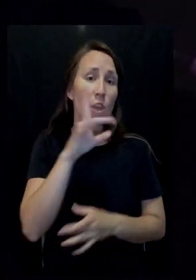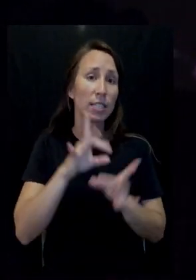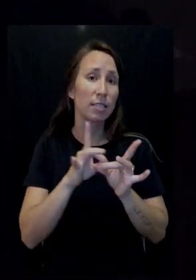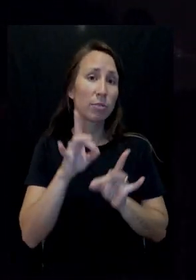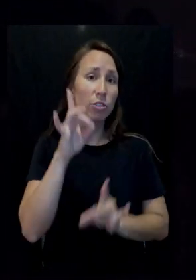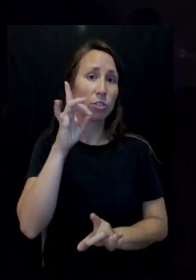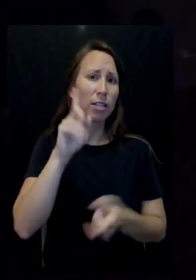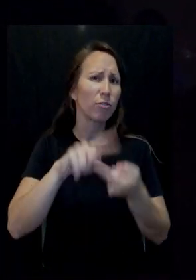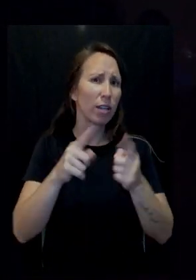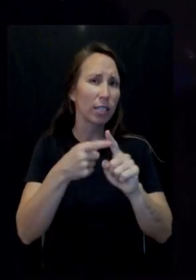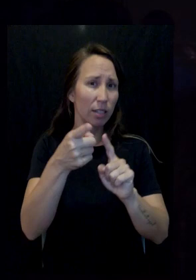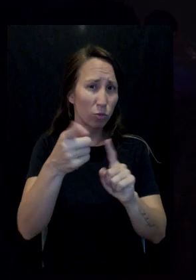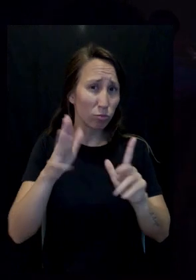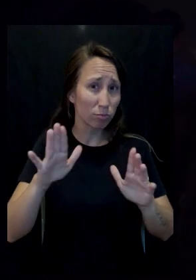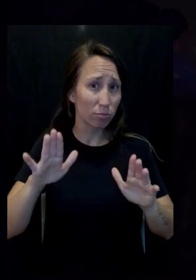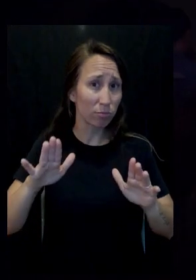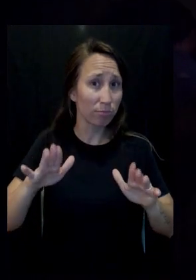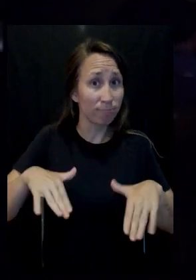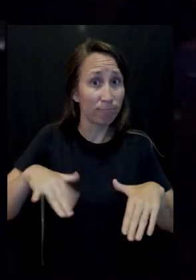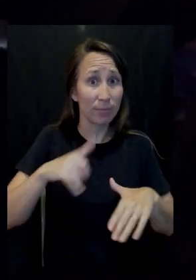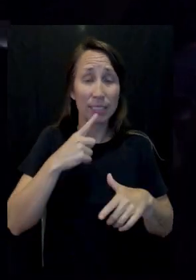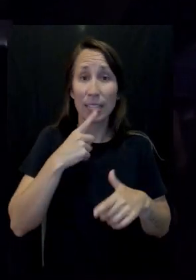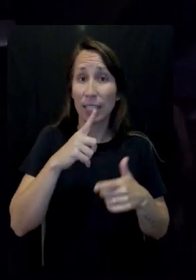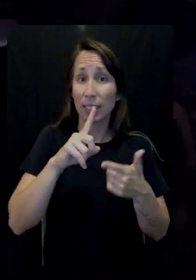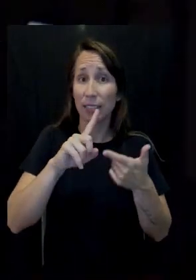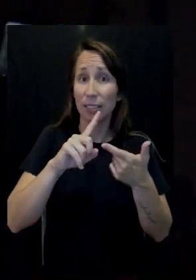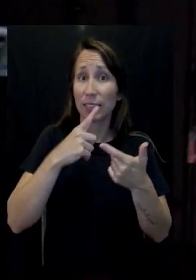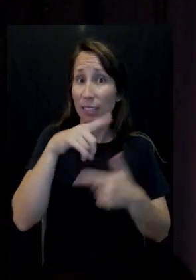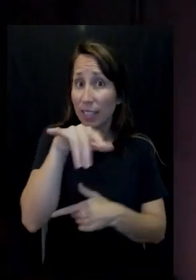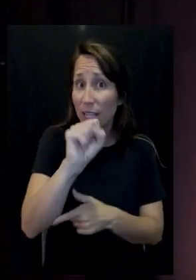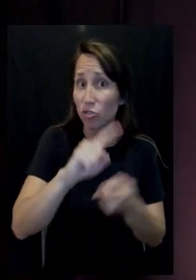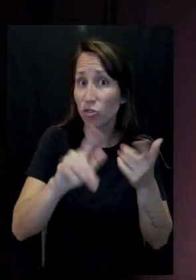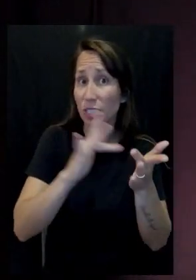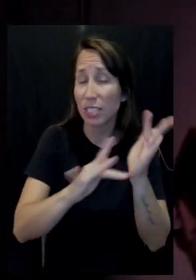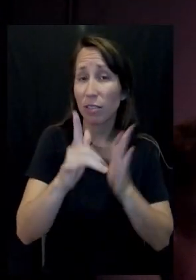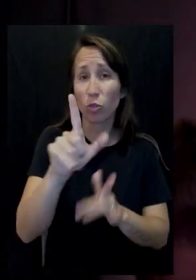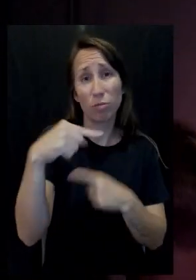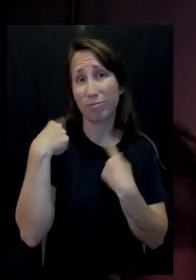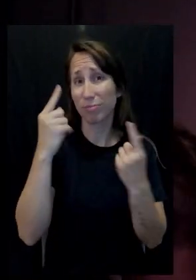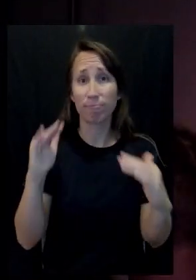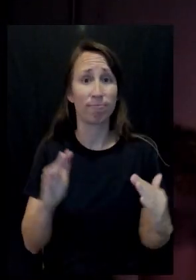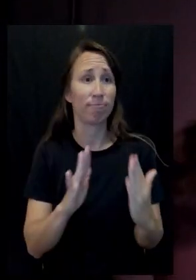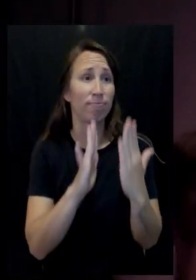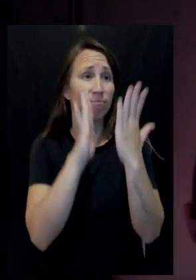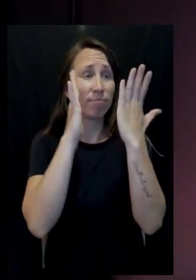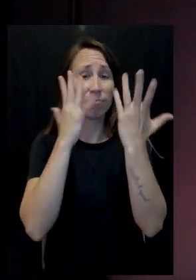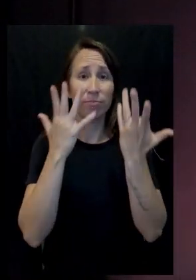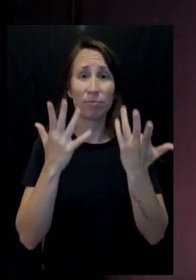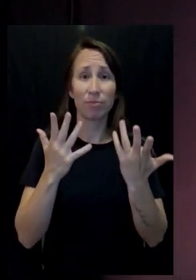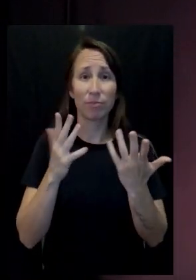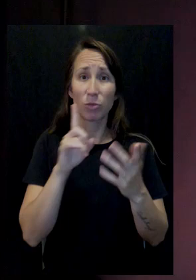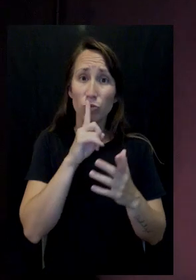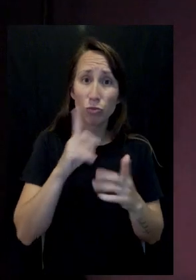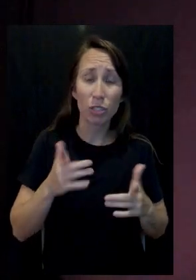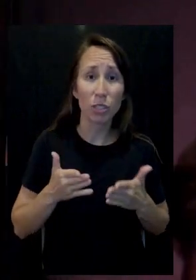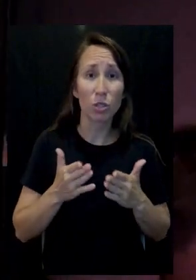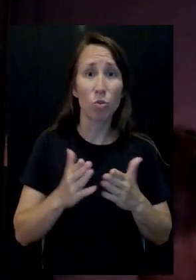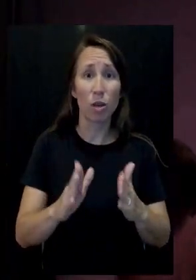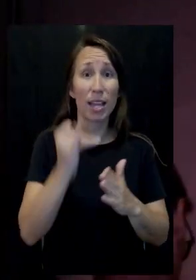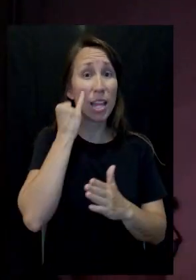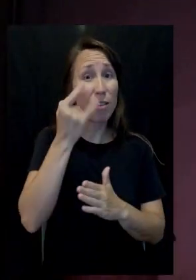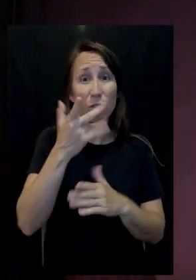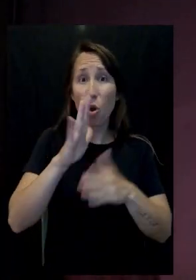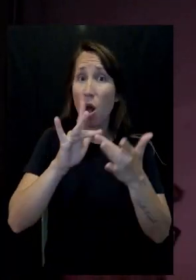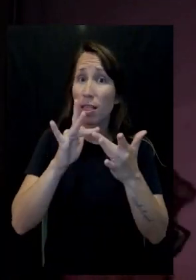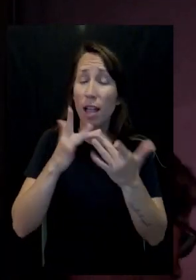Fred, have you ever said yes to Jesus? Have you ever encountered him in a personal way, online, in the living room, wherever you're at? I'm crazy